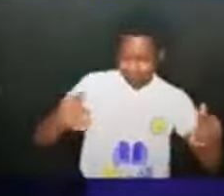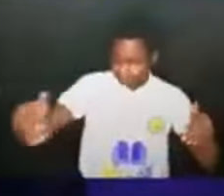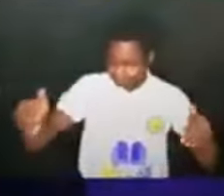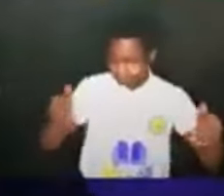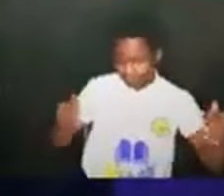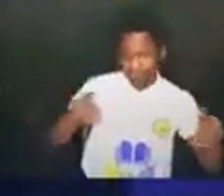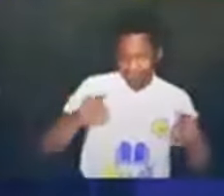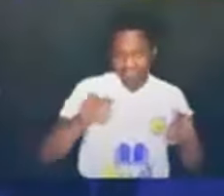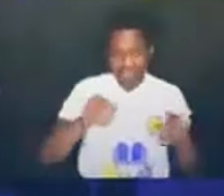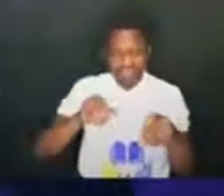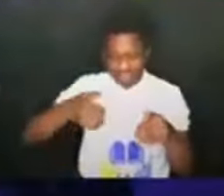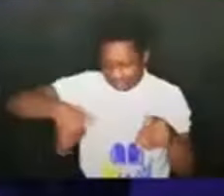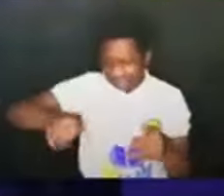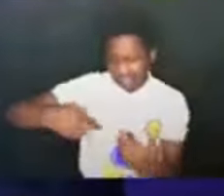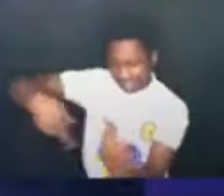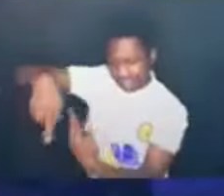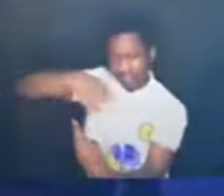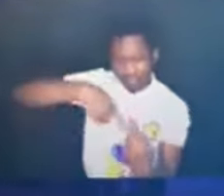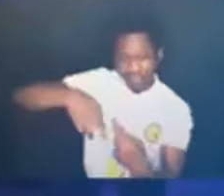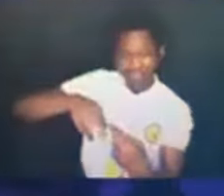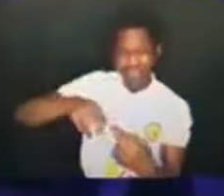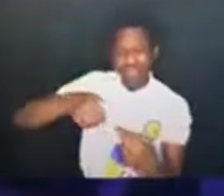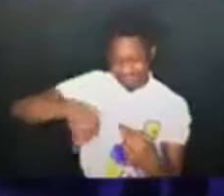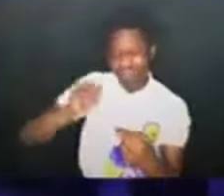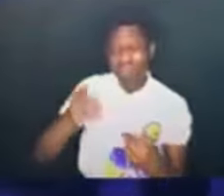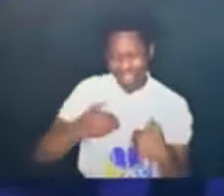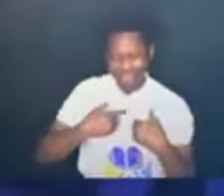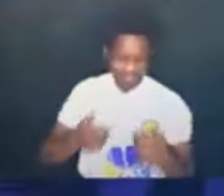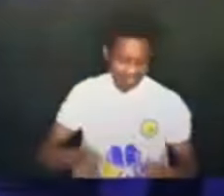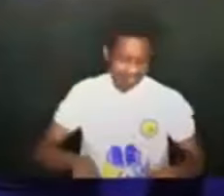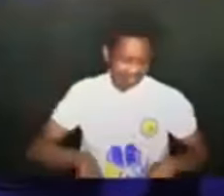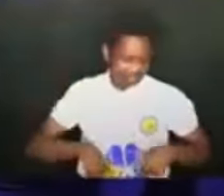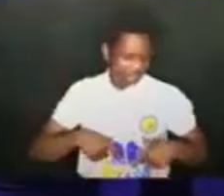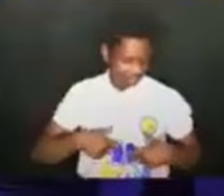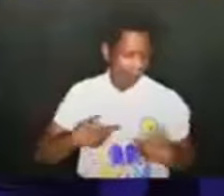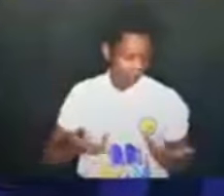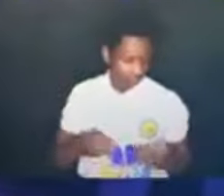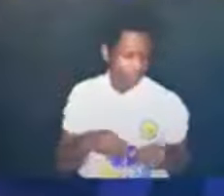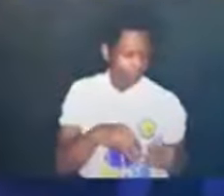are still around, you have some liberty to move.